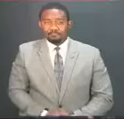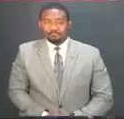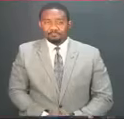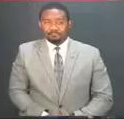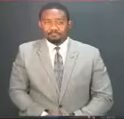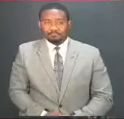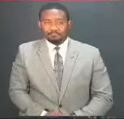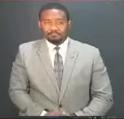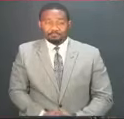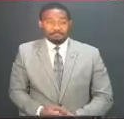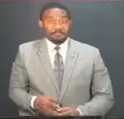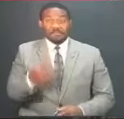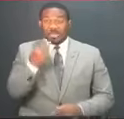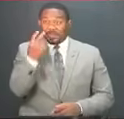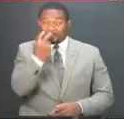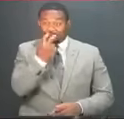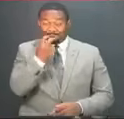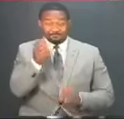Mr. Speaker,